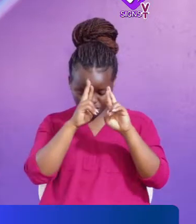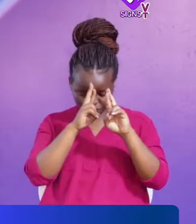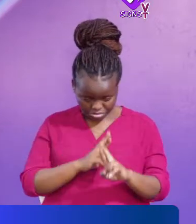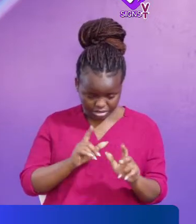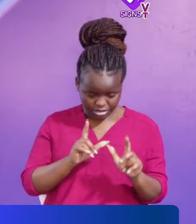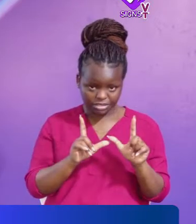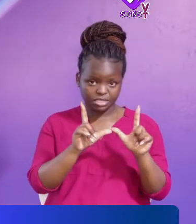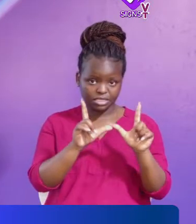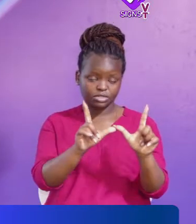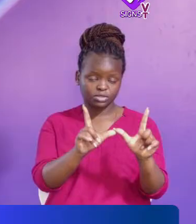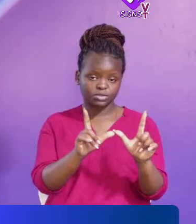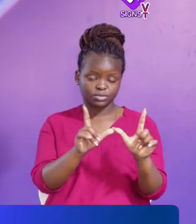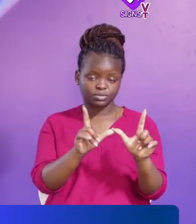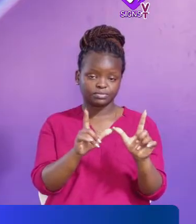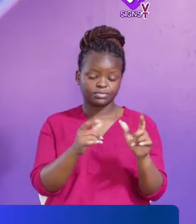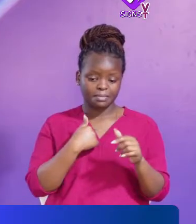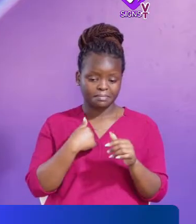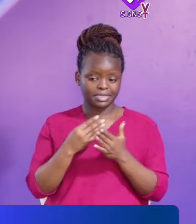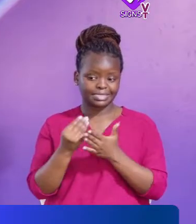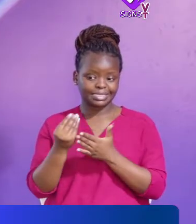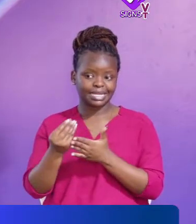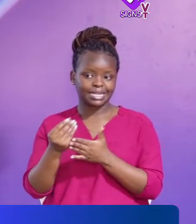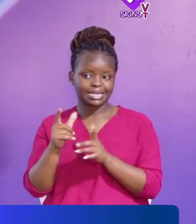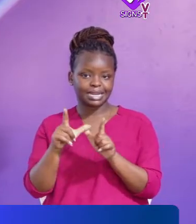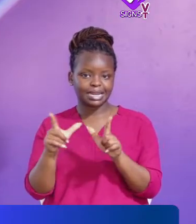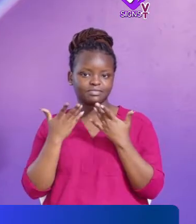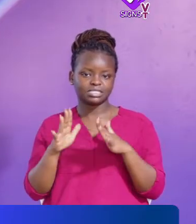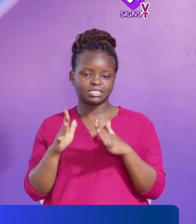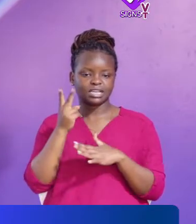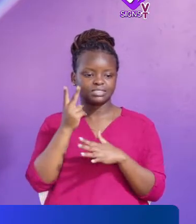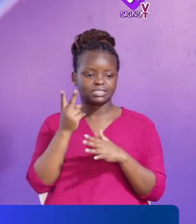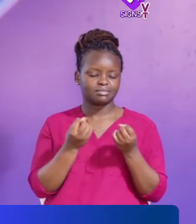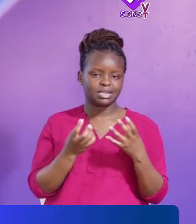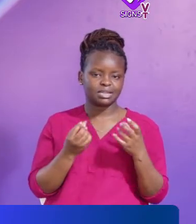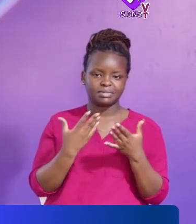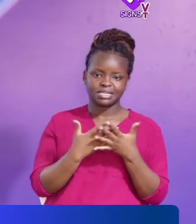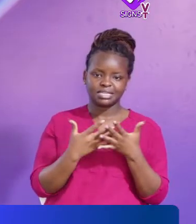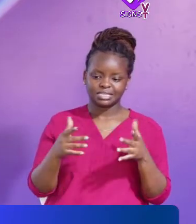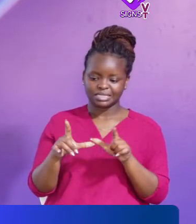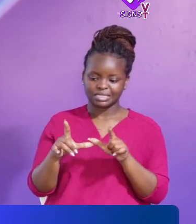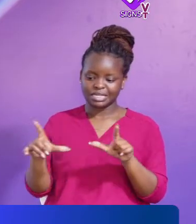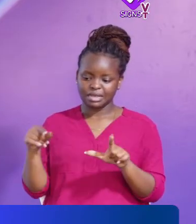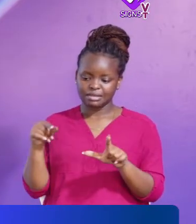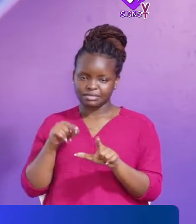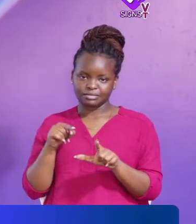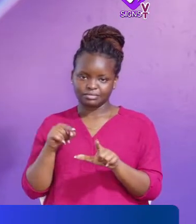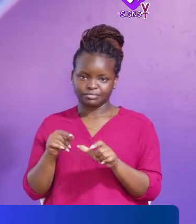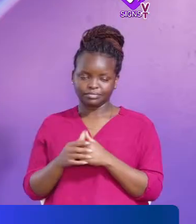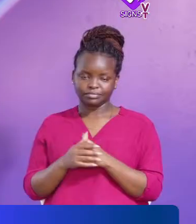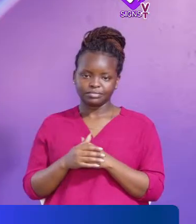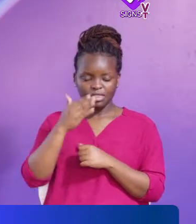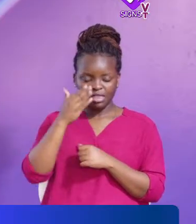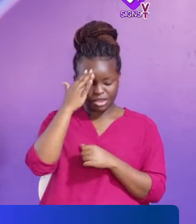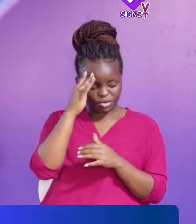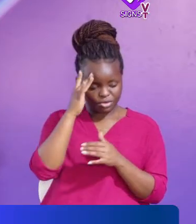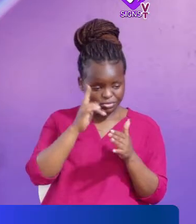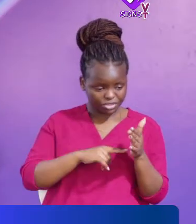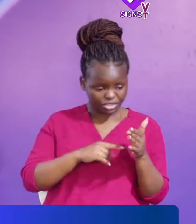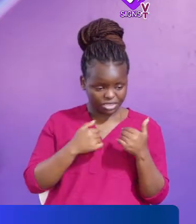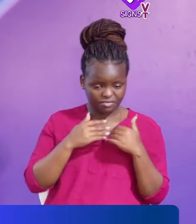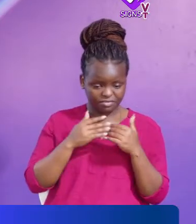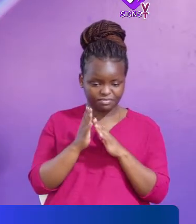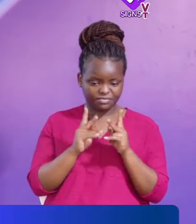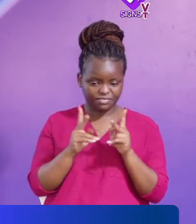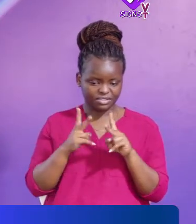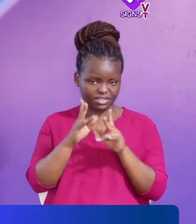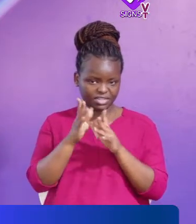know, I've sold land, and I've seen so many things in the land. Do you know that there's a very interesting